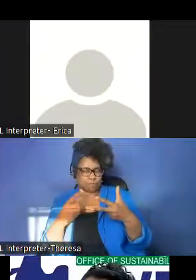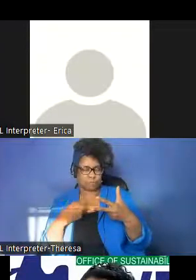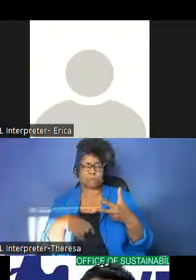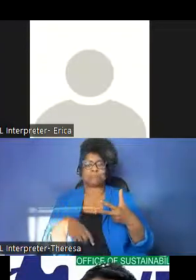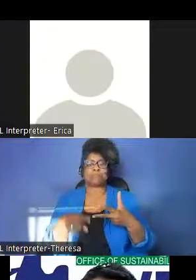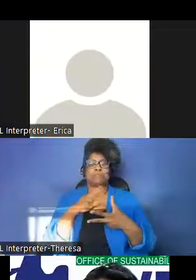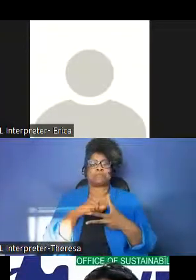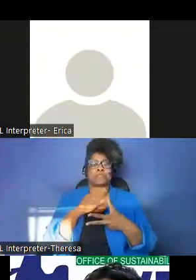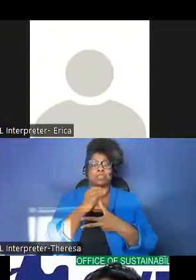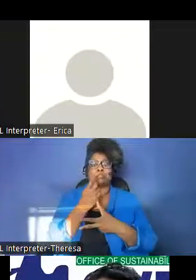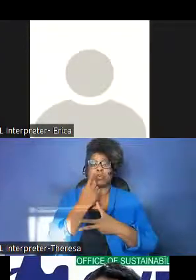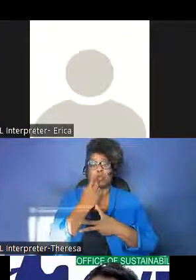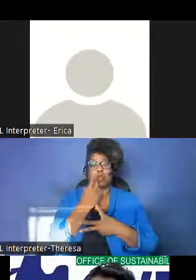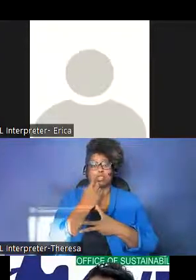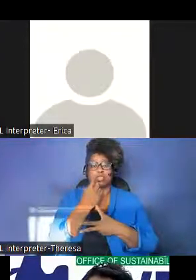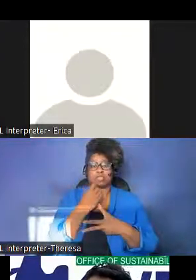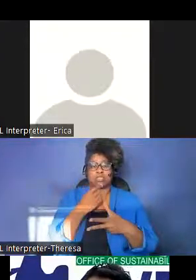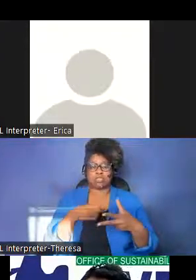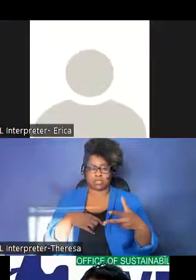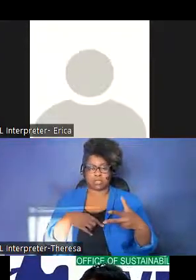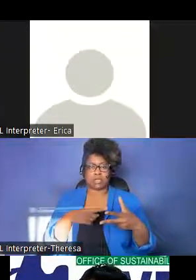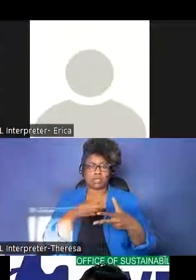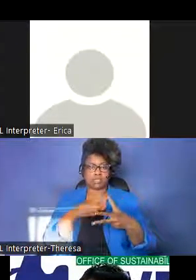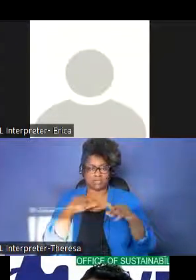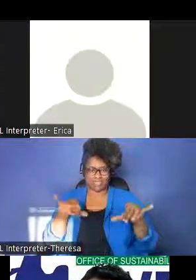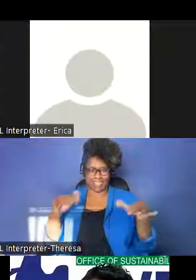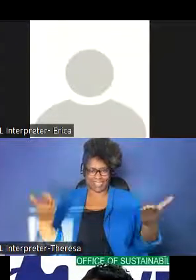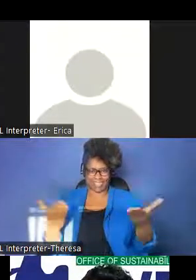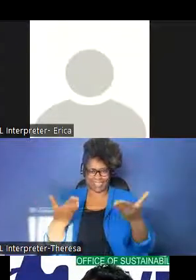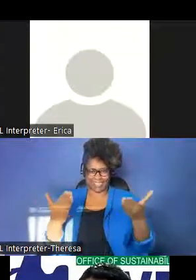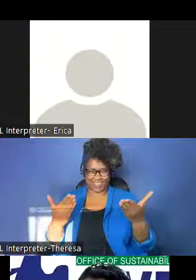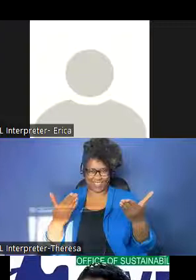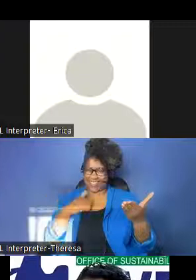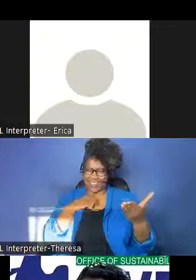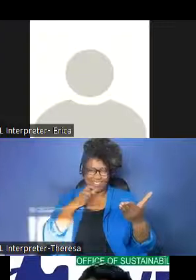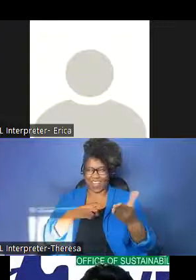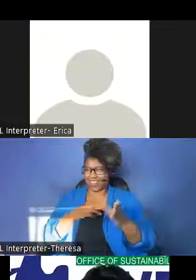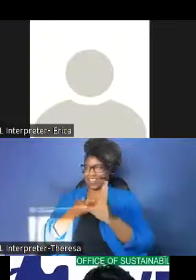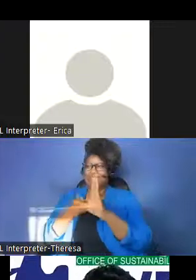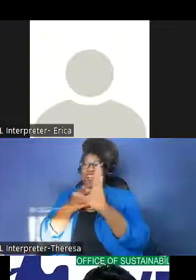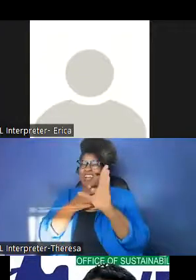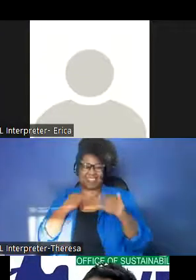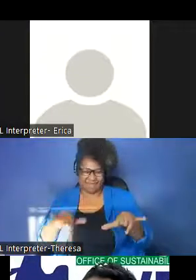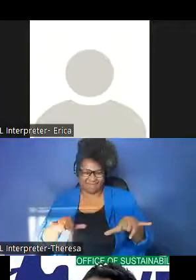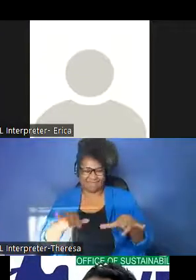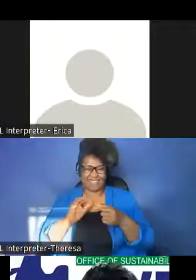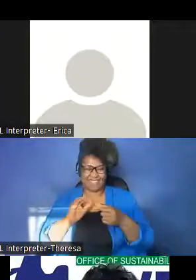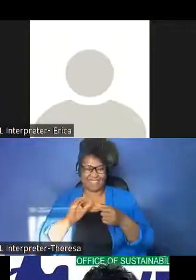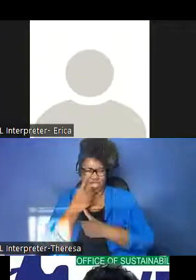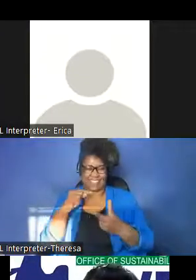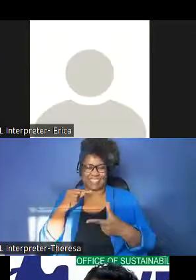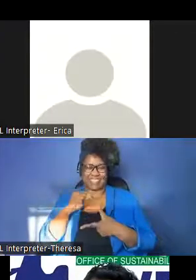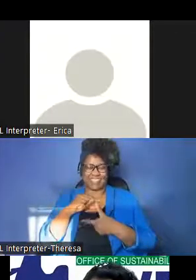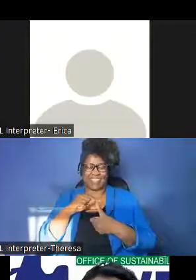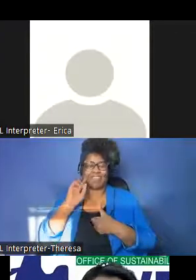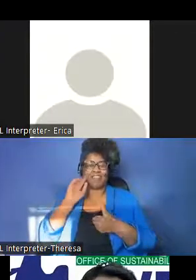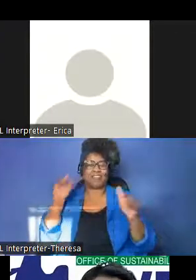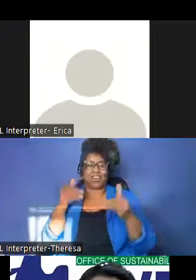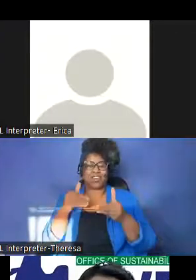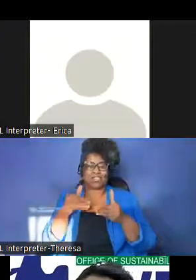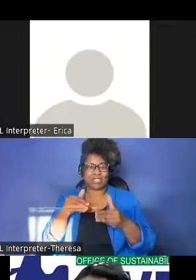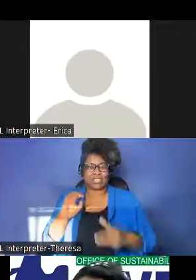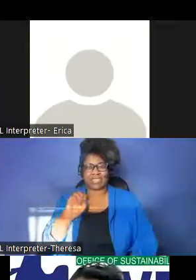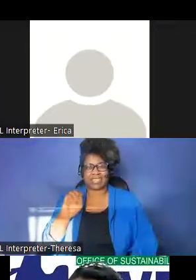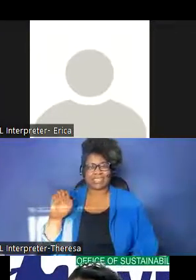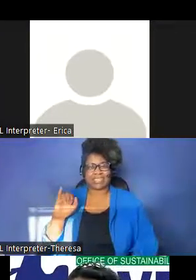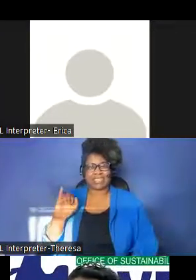Breakout room number 1, which is going to stay right here. You don't have to do anything. Breakout room number 1 will cover the neighborhoods of